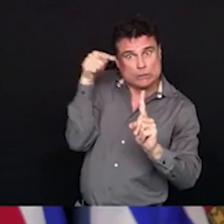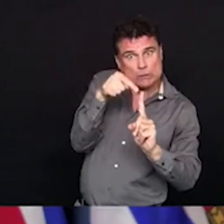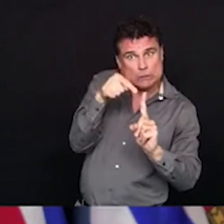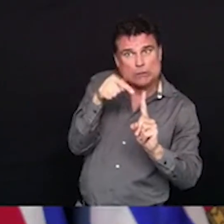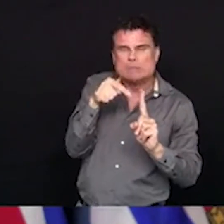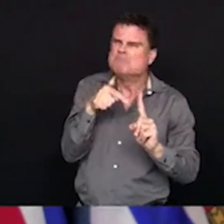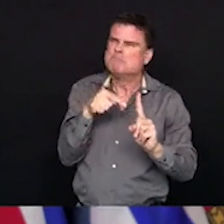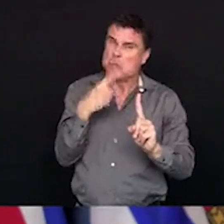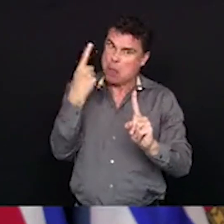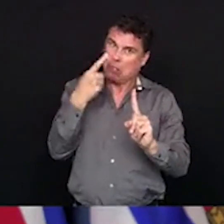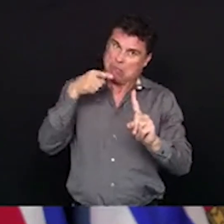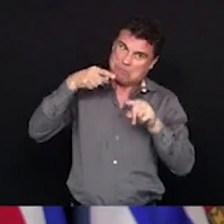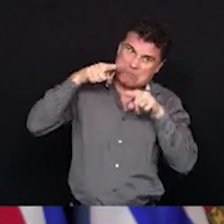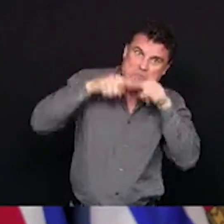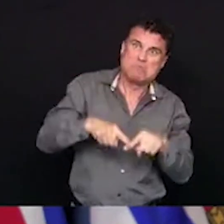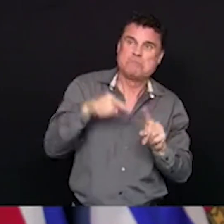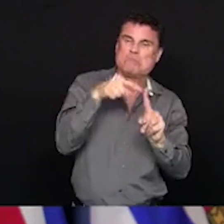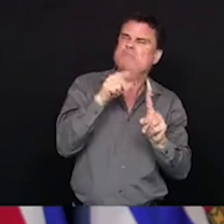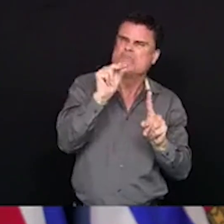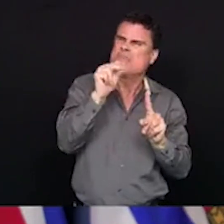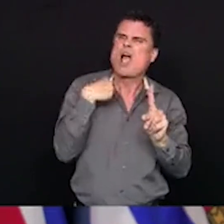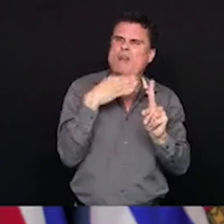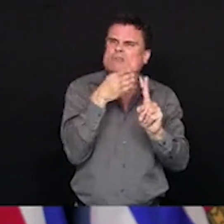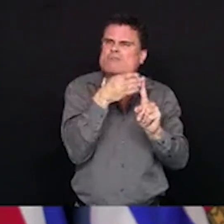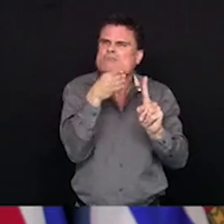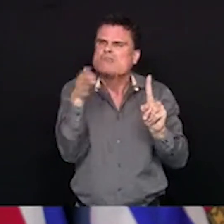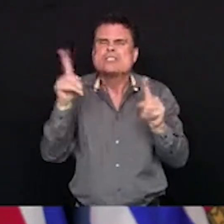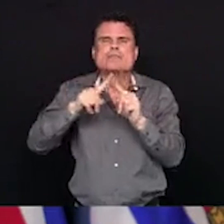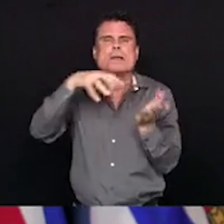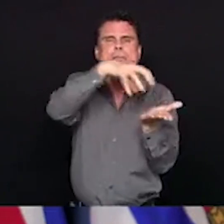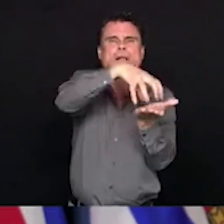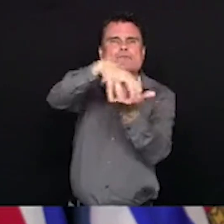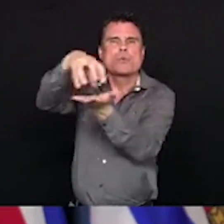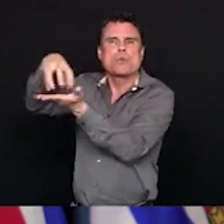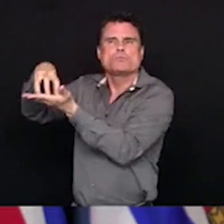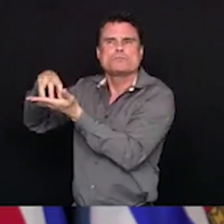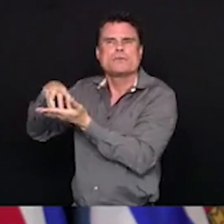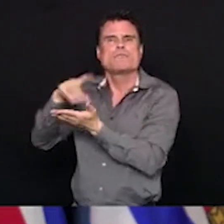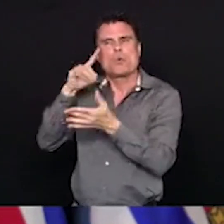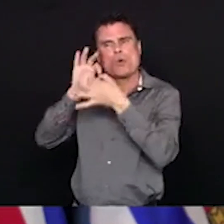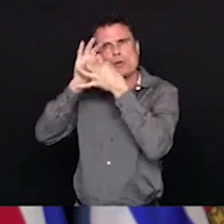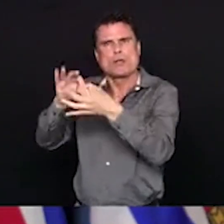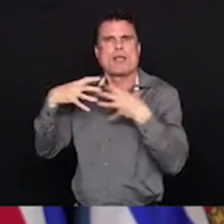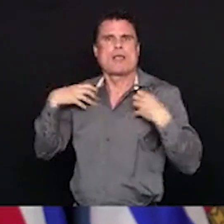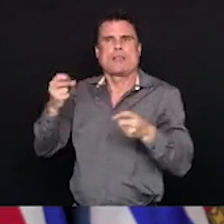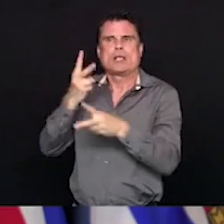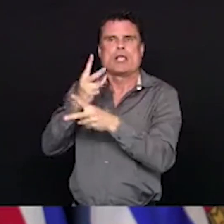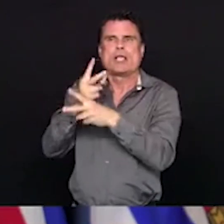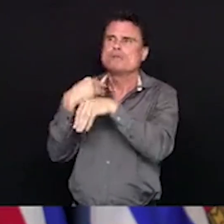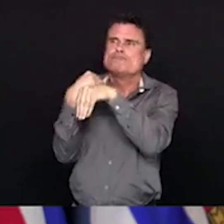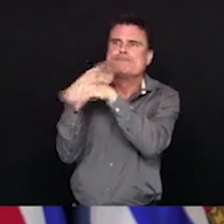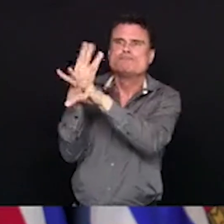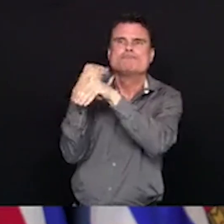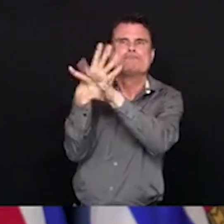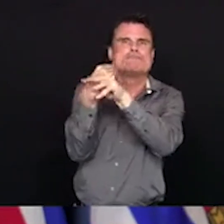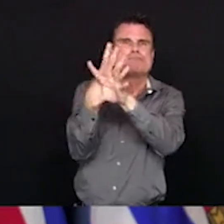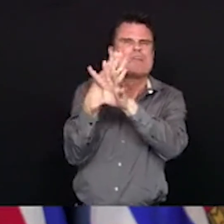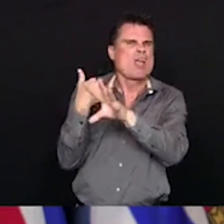whole idea, I think, of the Zoom as we envision anyway, with many people participating, is not the